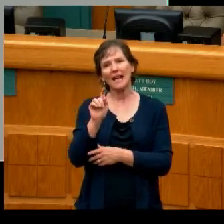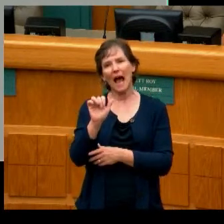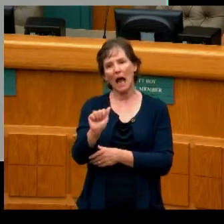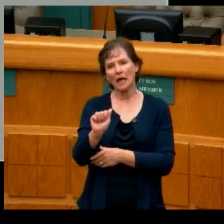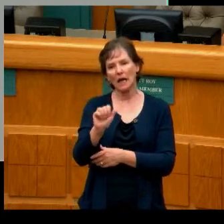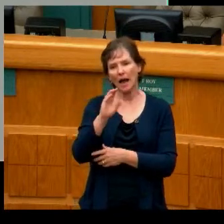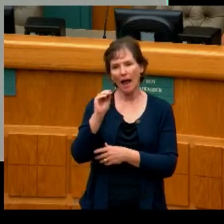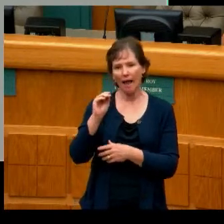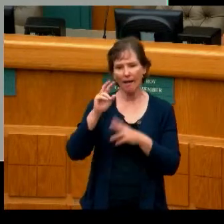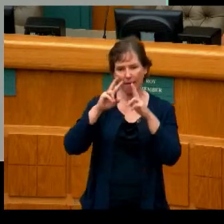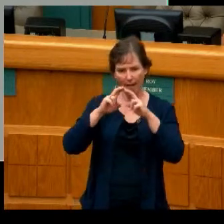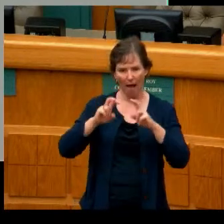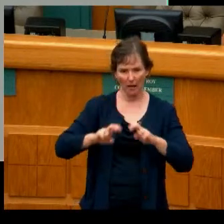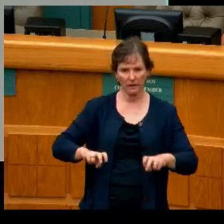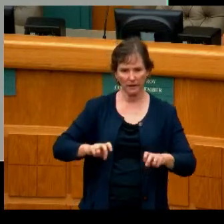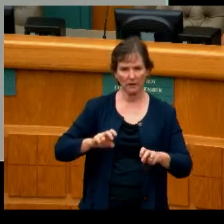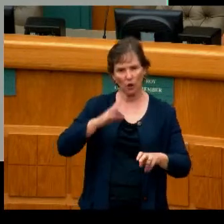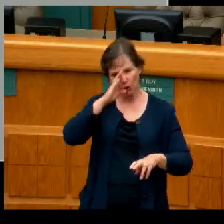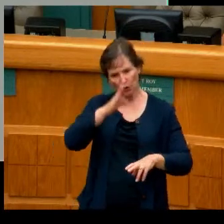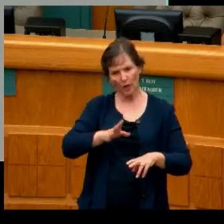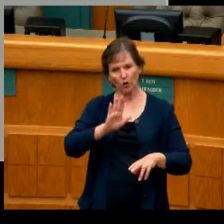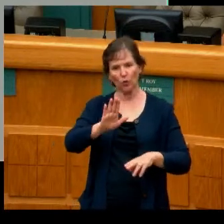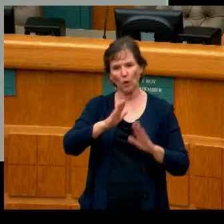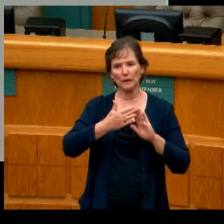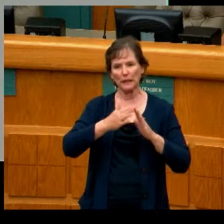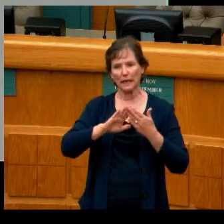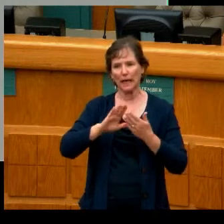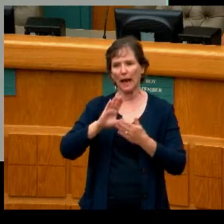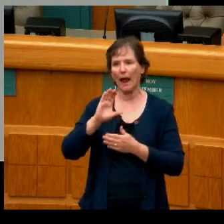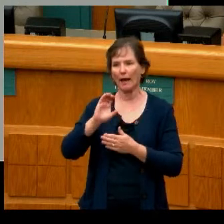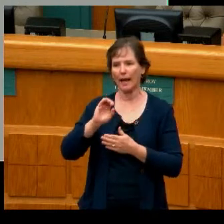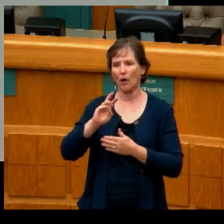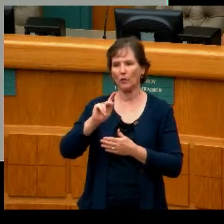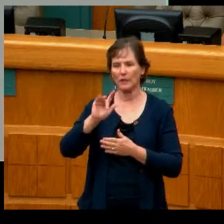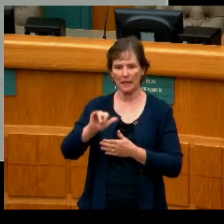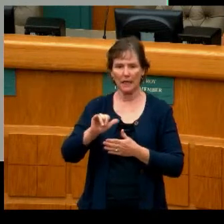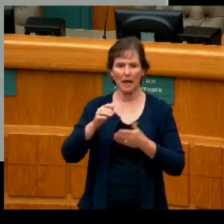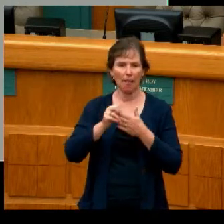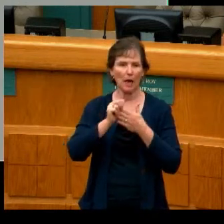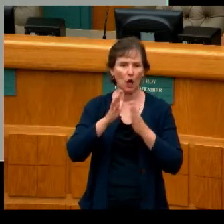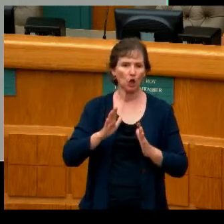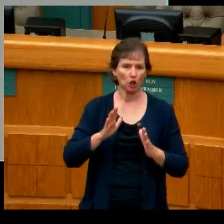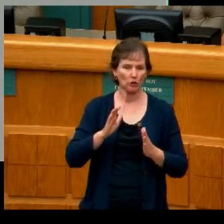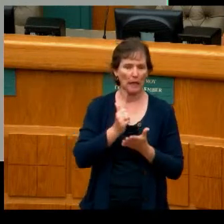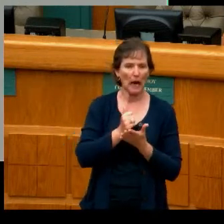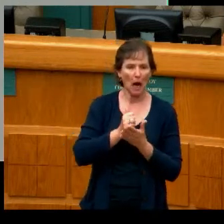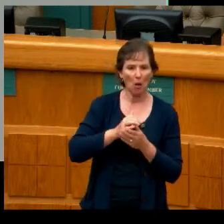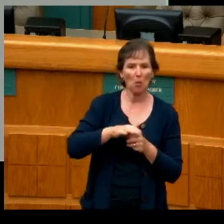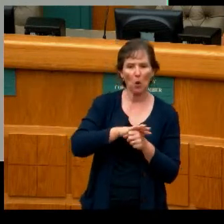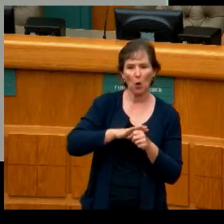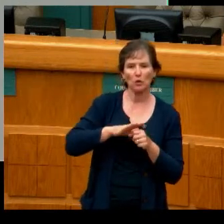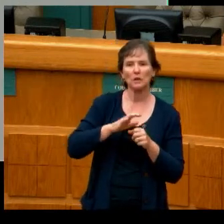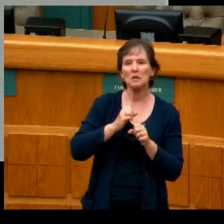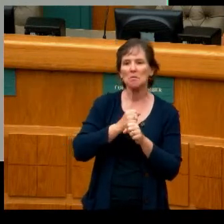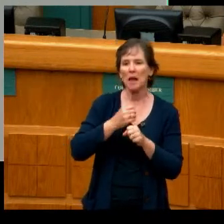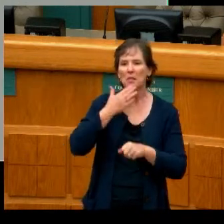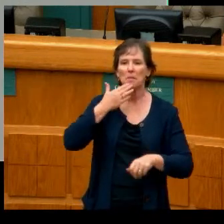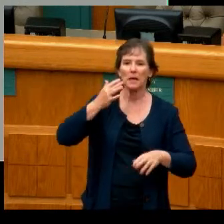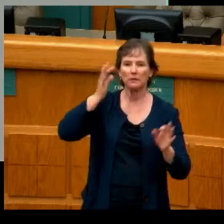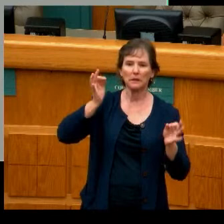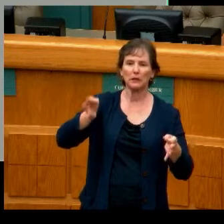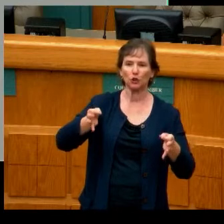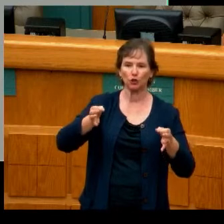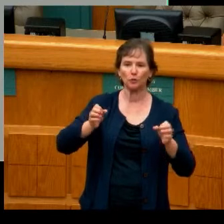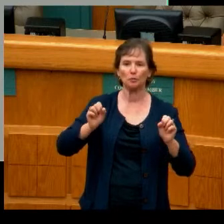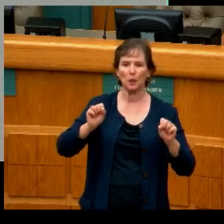enable evidence-based decision-making. We deliver data and information analysis directly to your